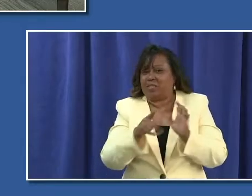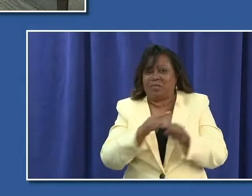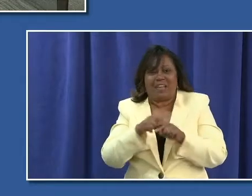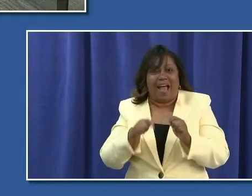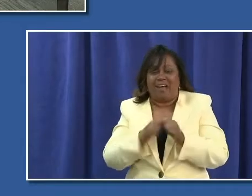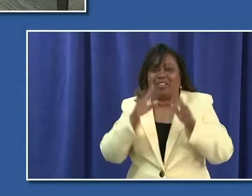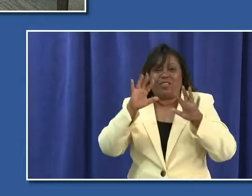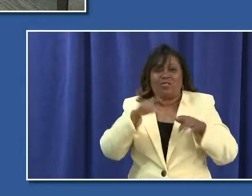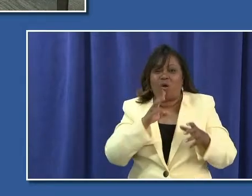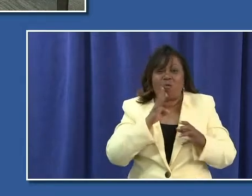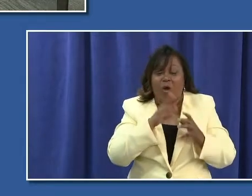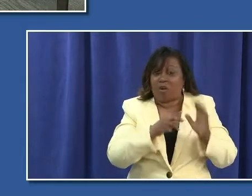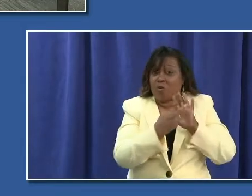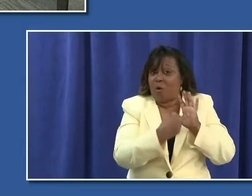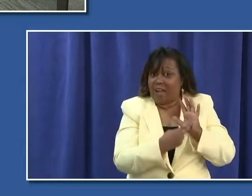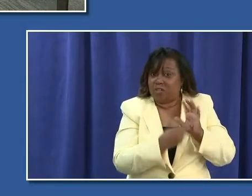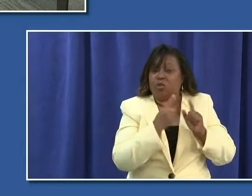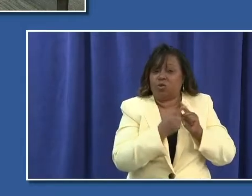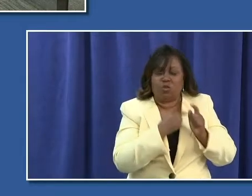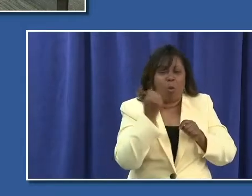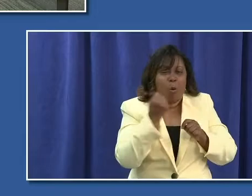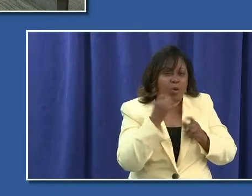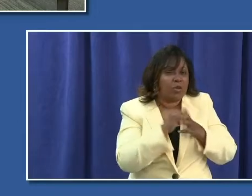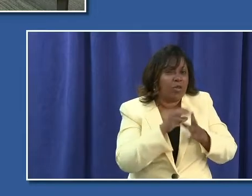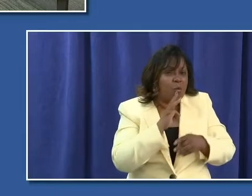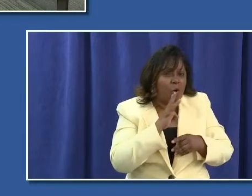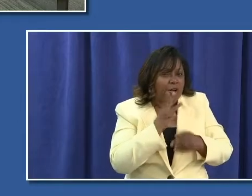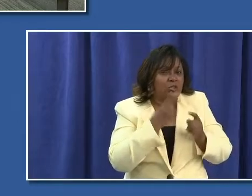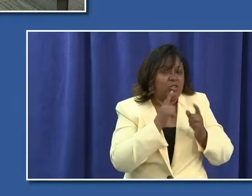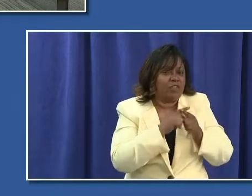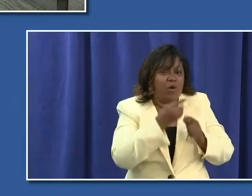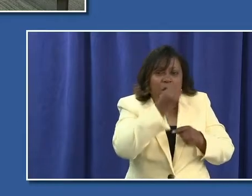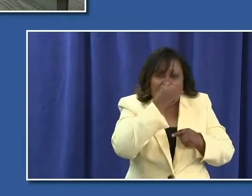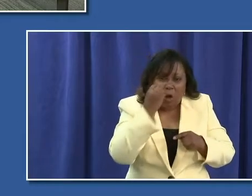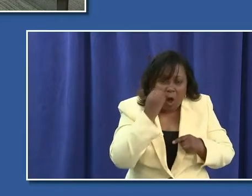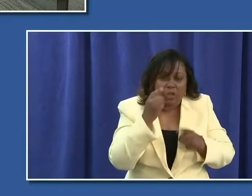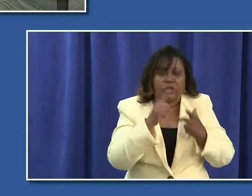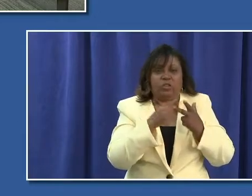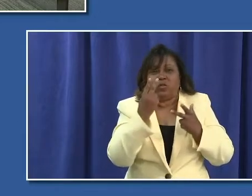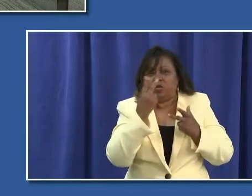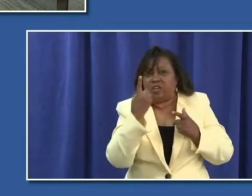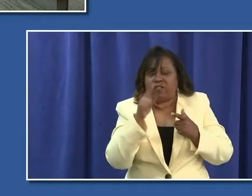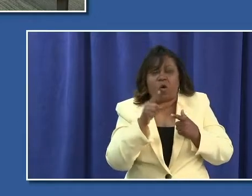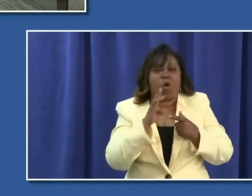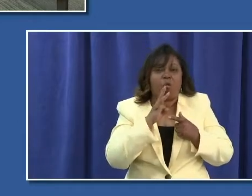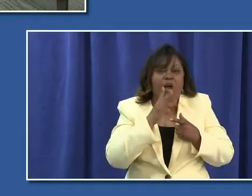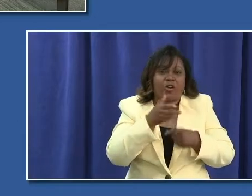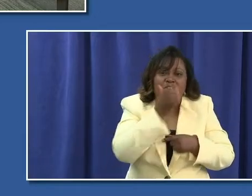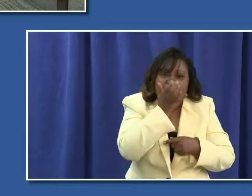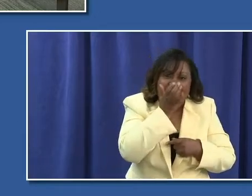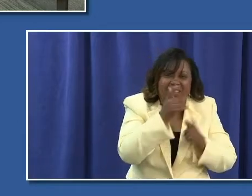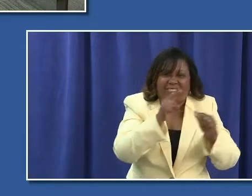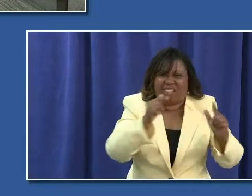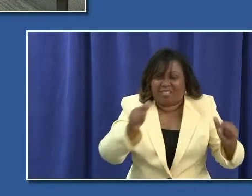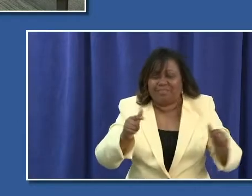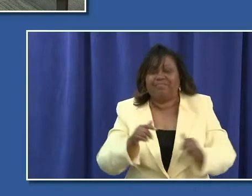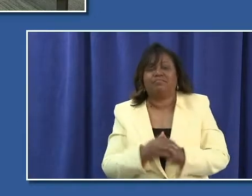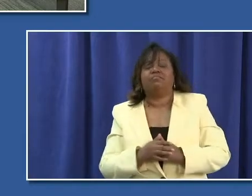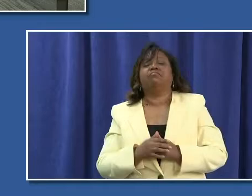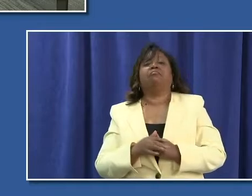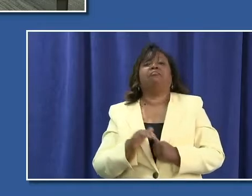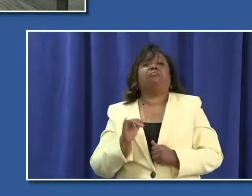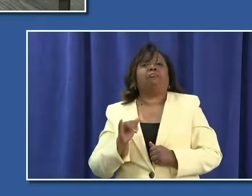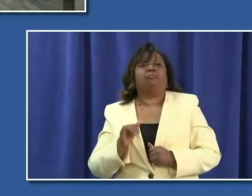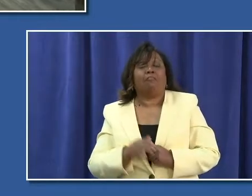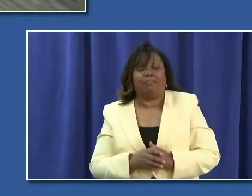the stormwater ordinance, to hold on to that water and use it for gardening or use it for watering grass or whatever the case may be.